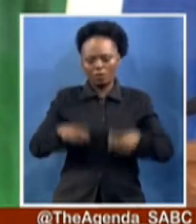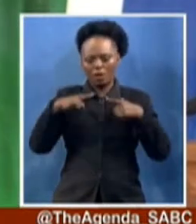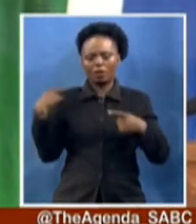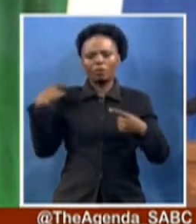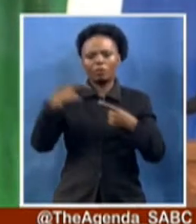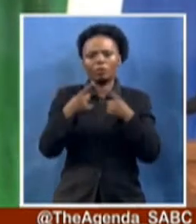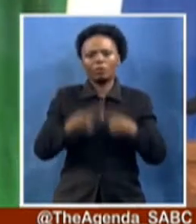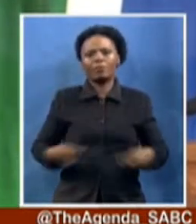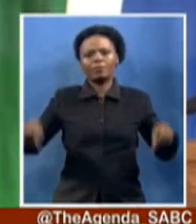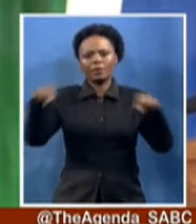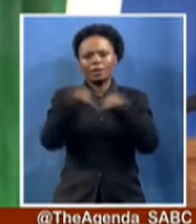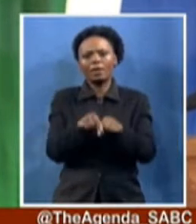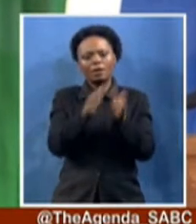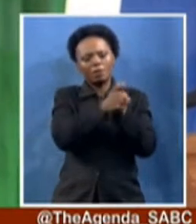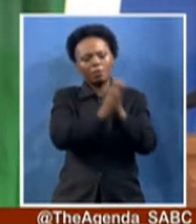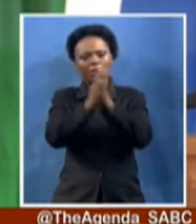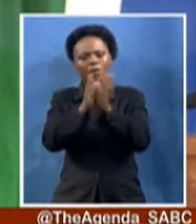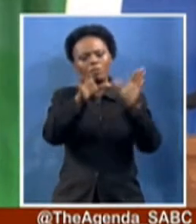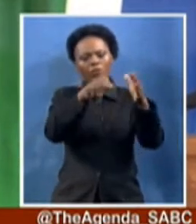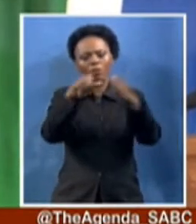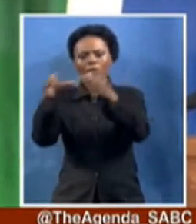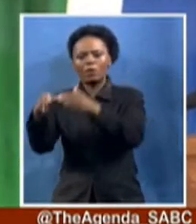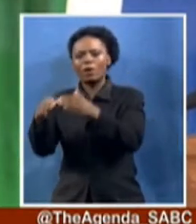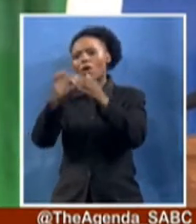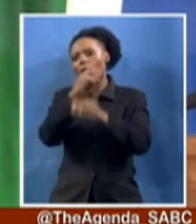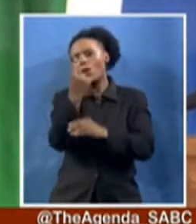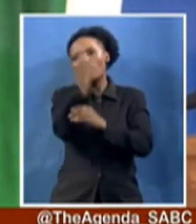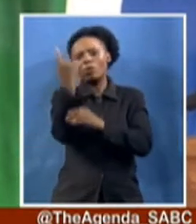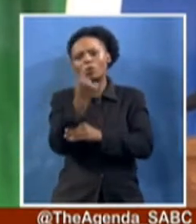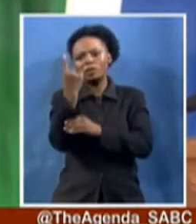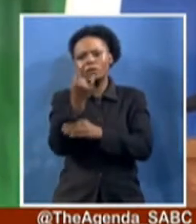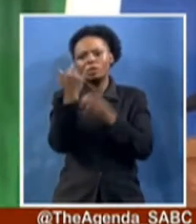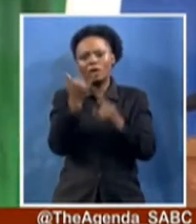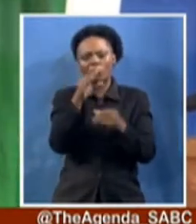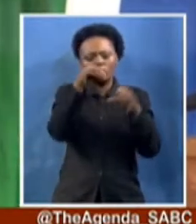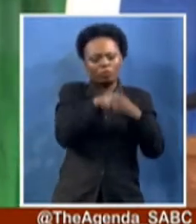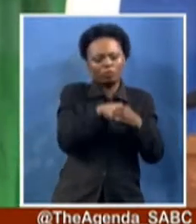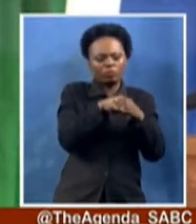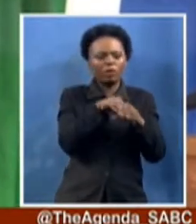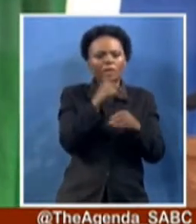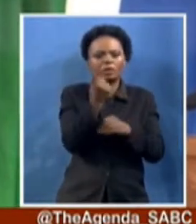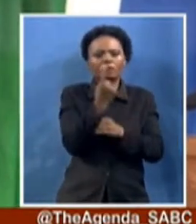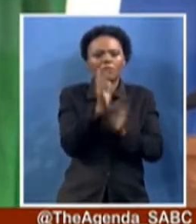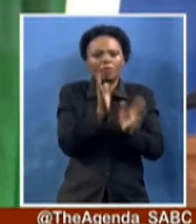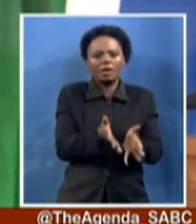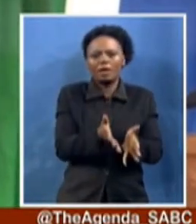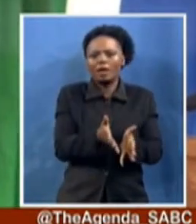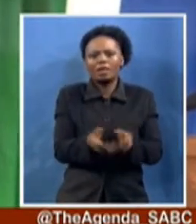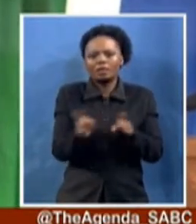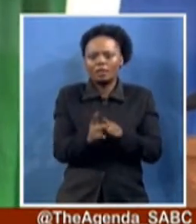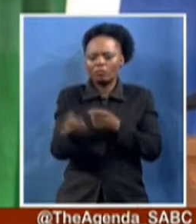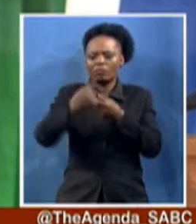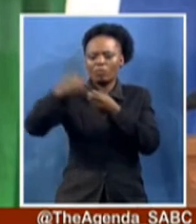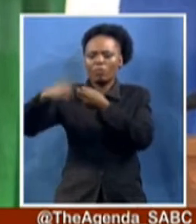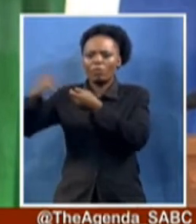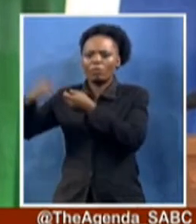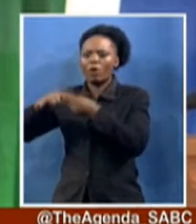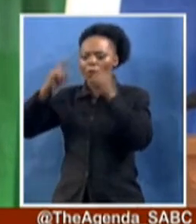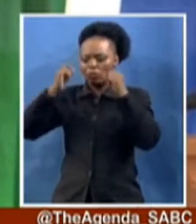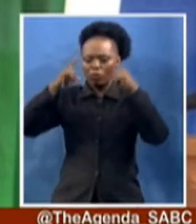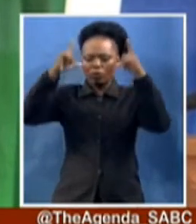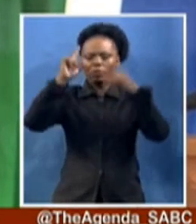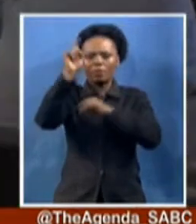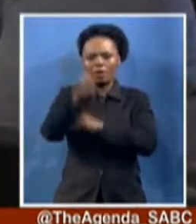only locate themselves in it, but also call on our collective consciousness to assess how to entrench it in